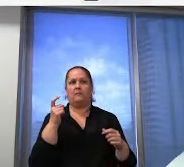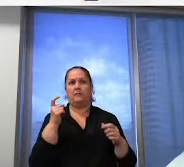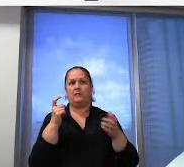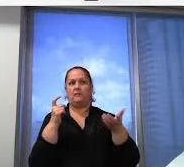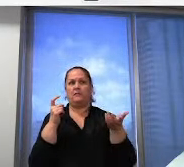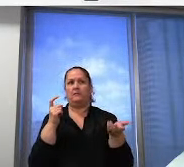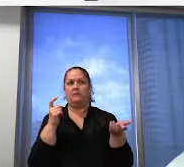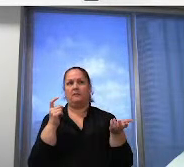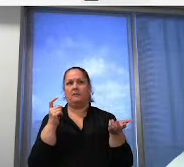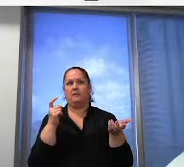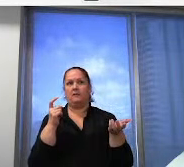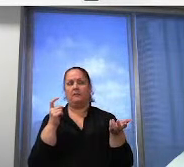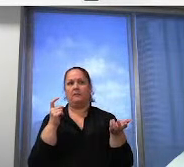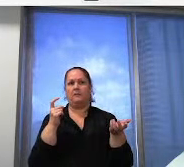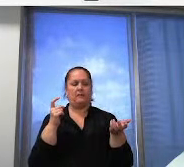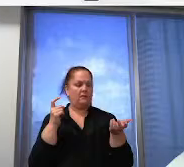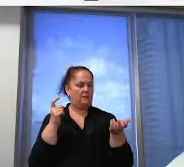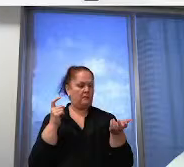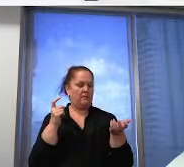because of